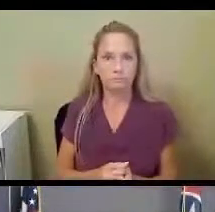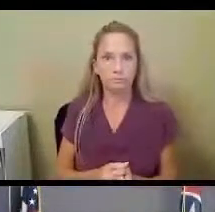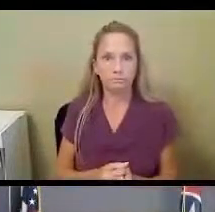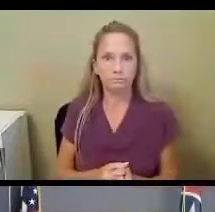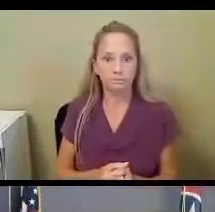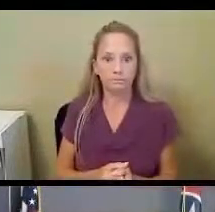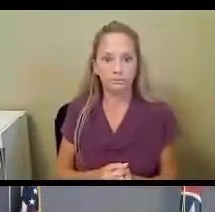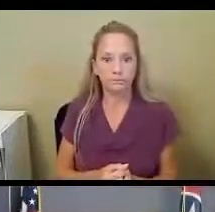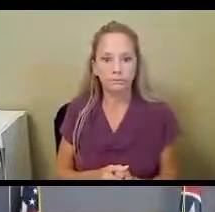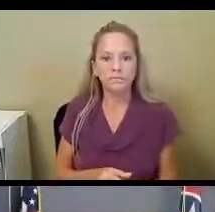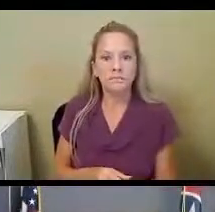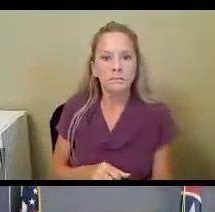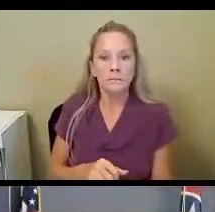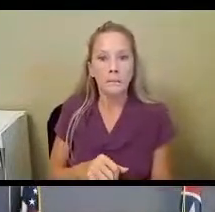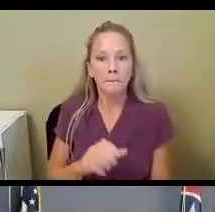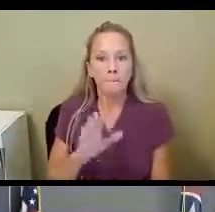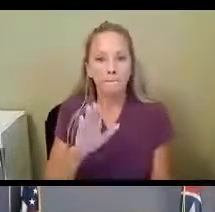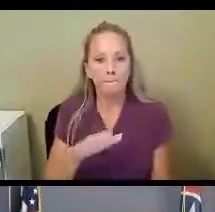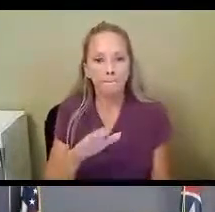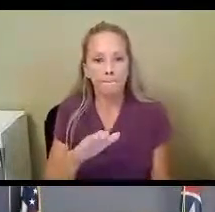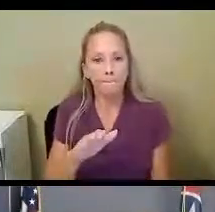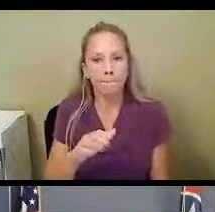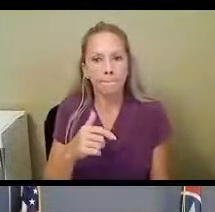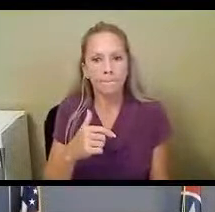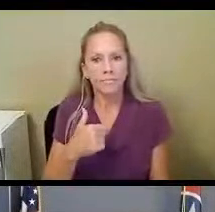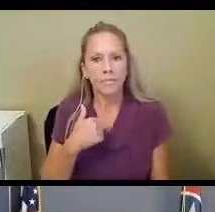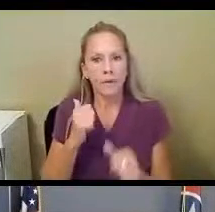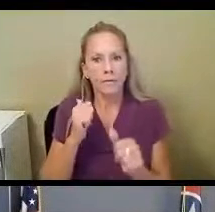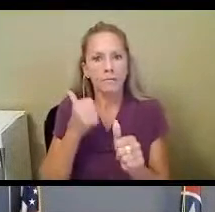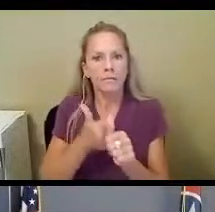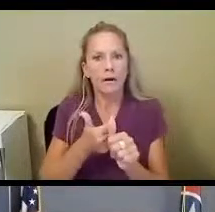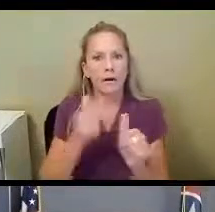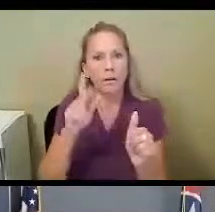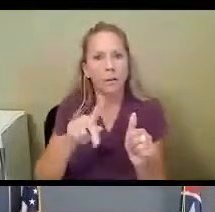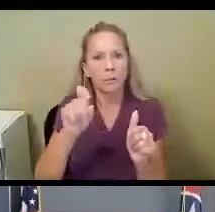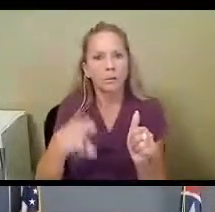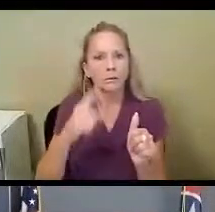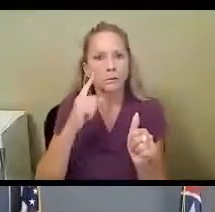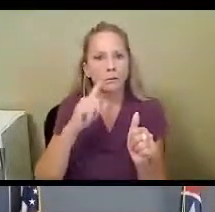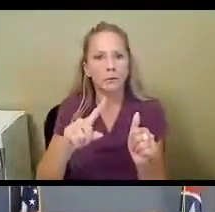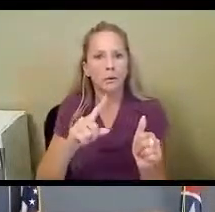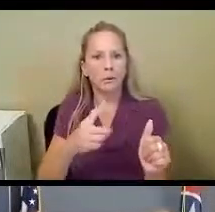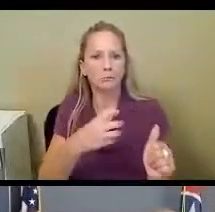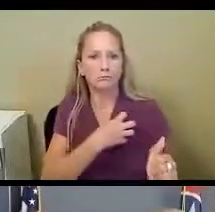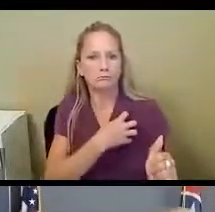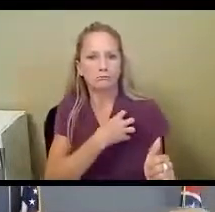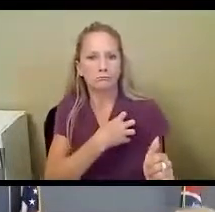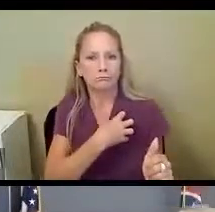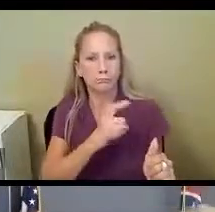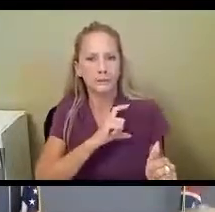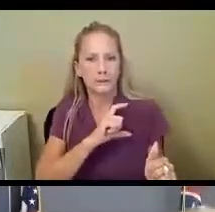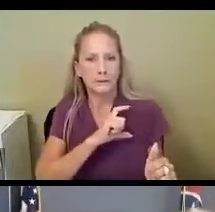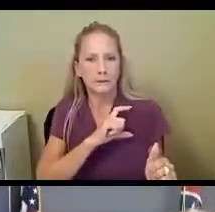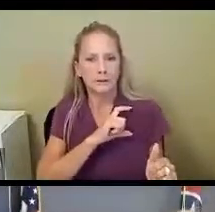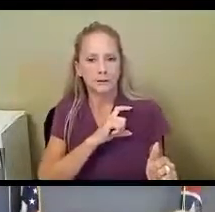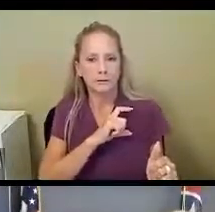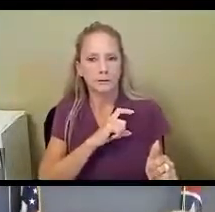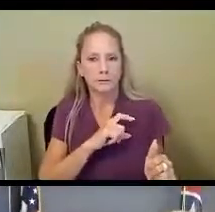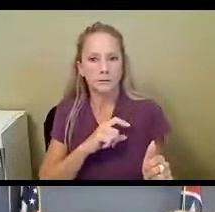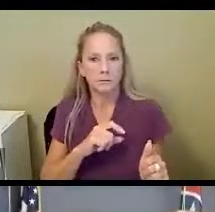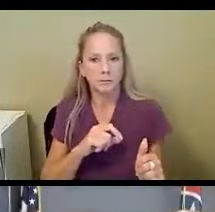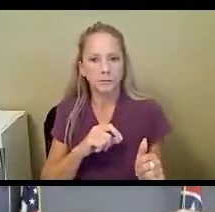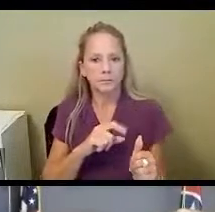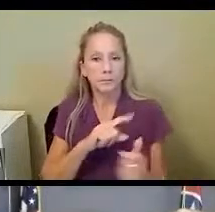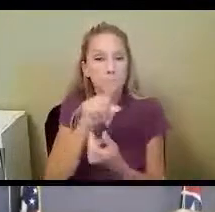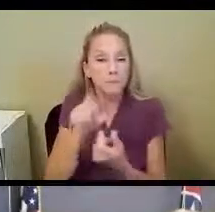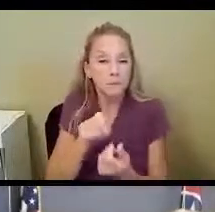Dr. Gocher, I had a follow-up question for law enforcement. Just as far as I know the specifics we may